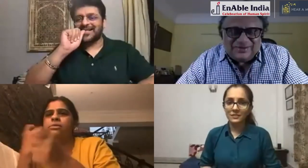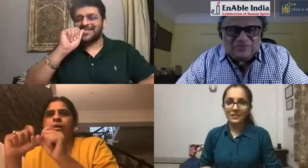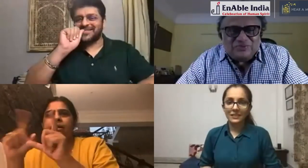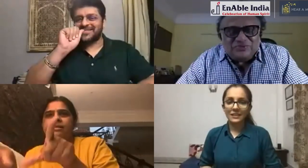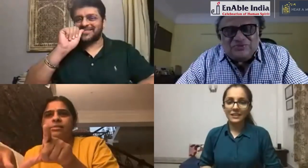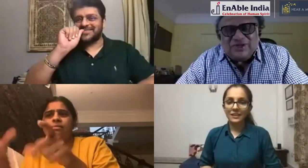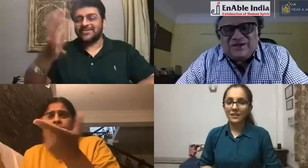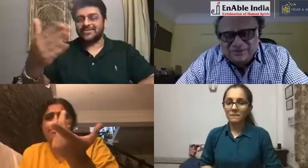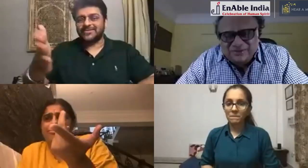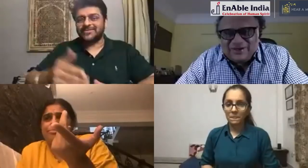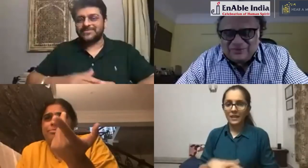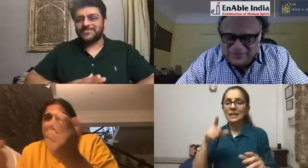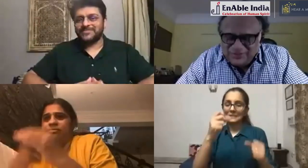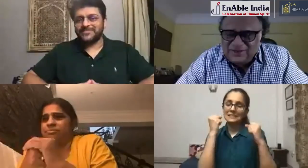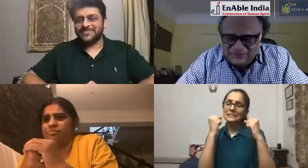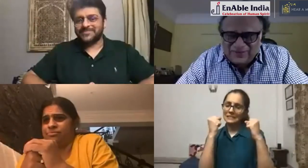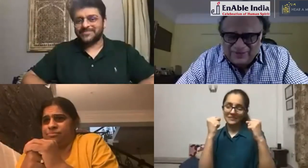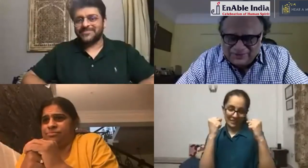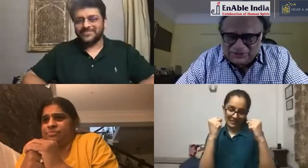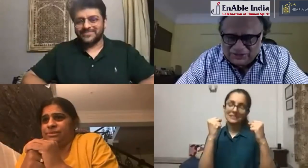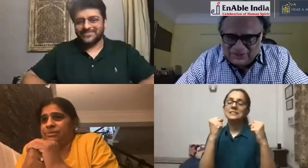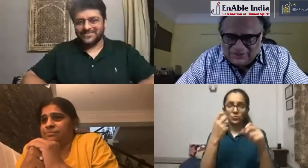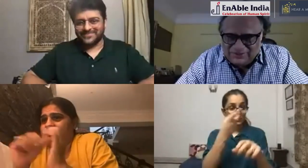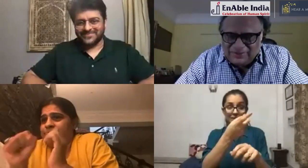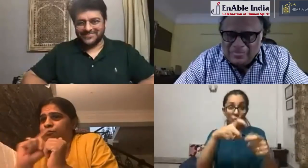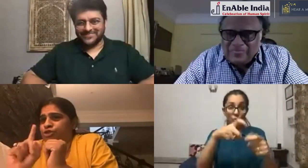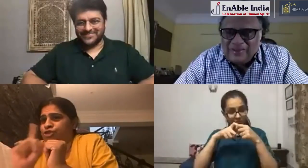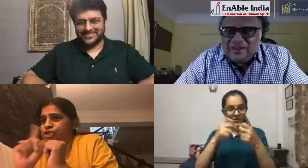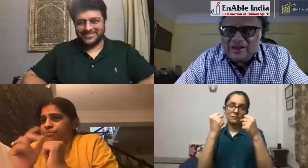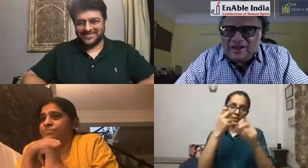this. Uh, Very difficult question.